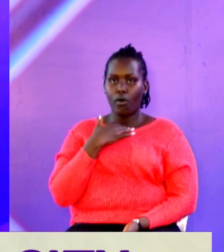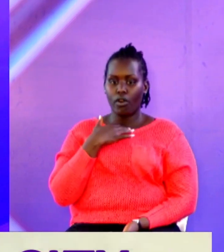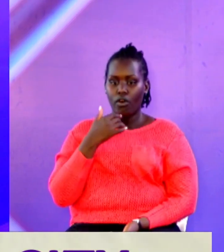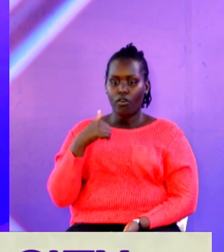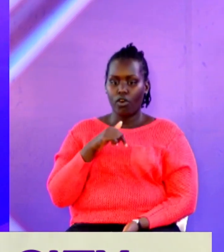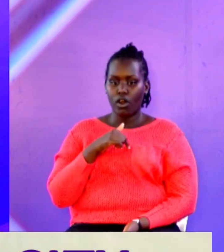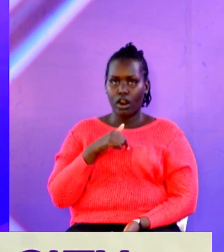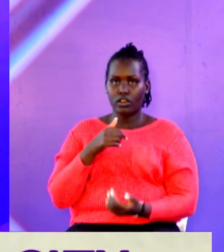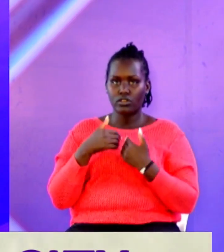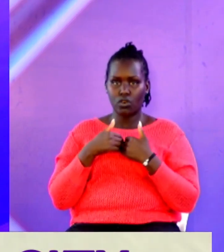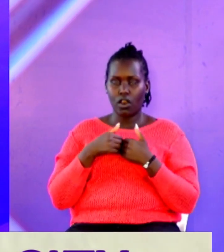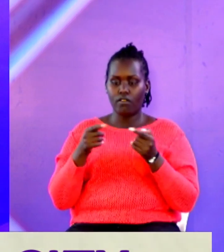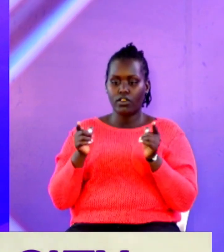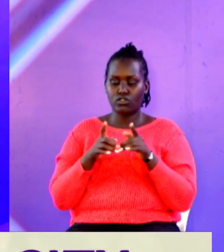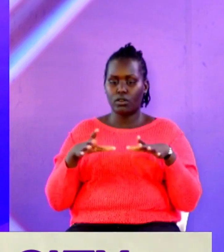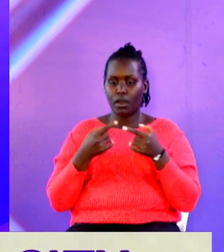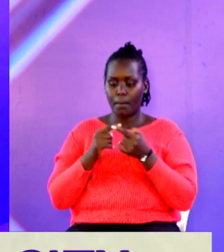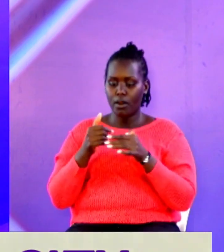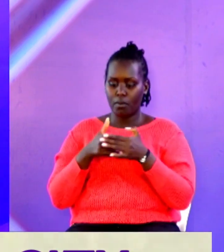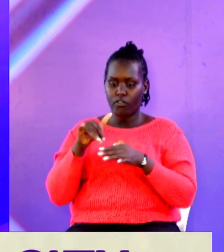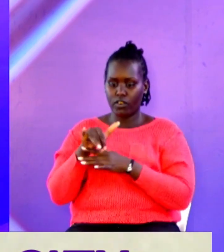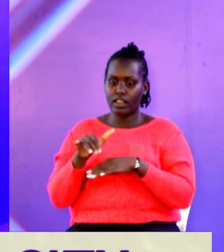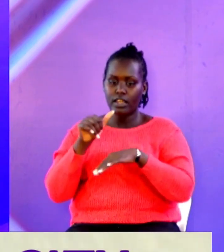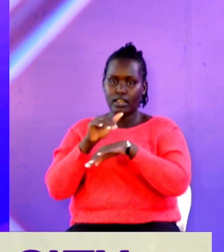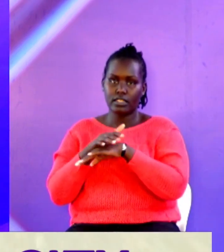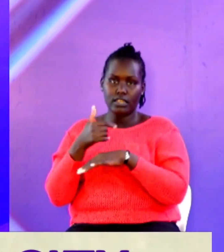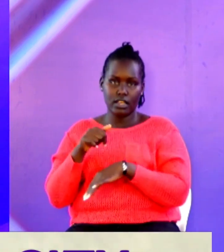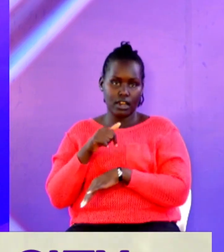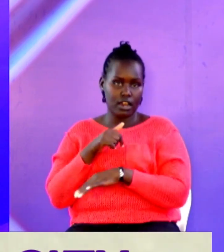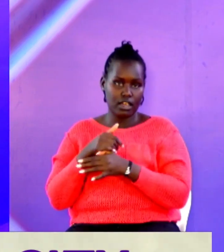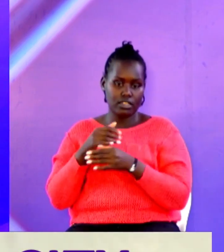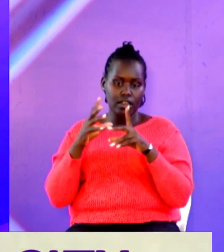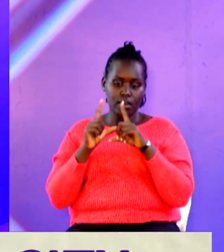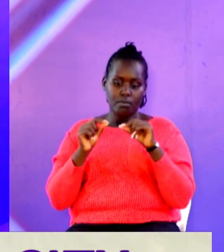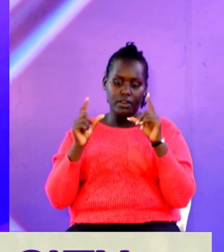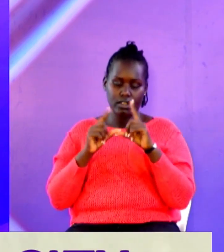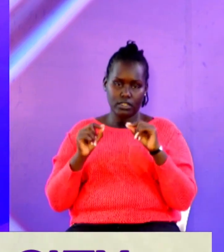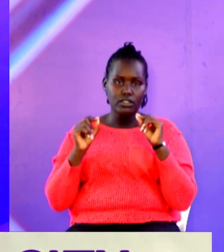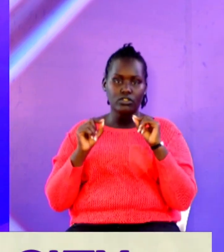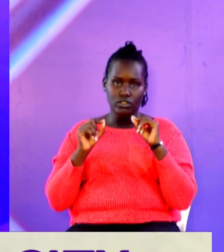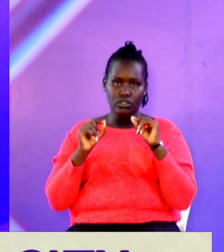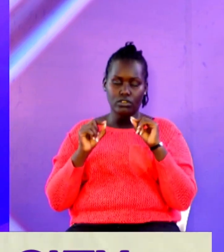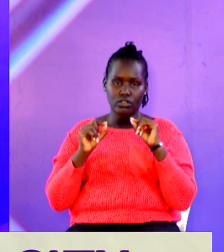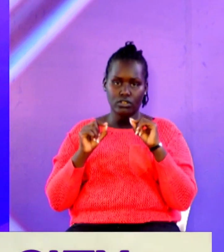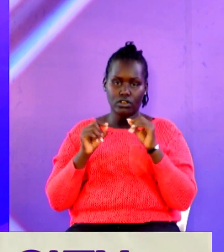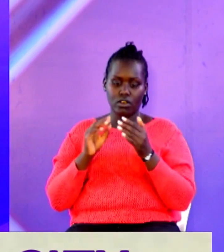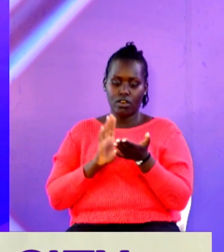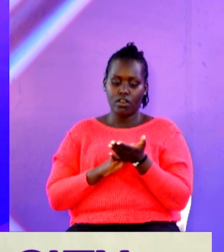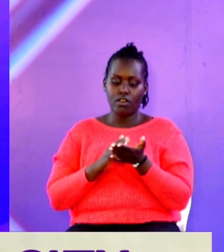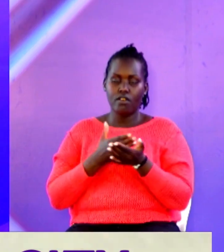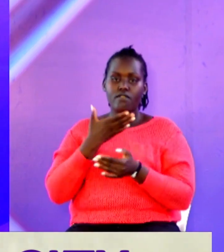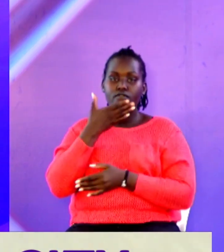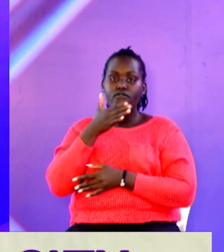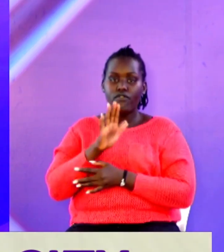to take a short break, but before we take a short break, send us a message, a text message, send us your feedback. Let's